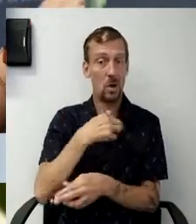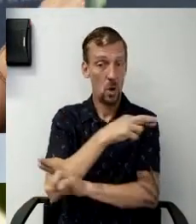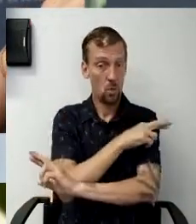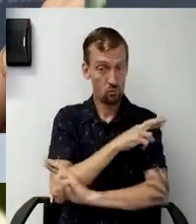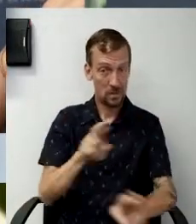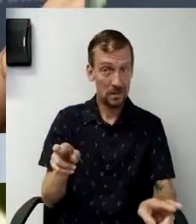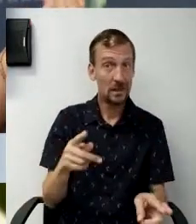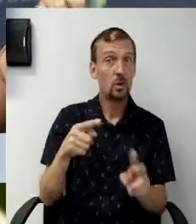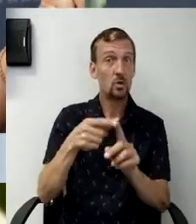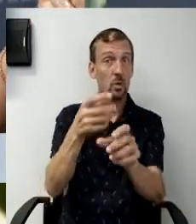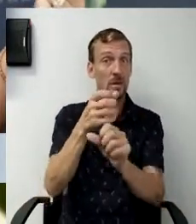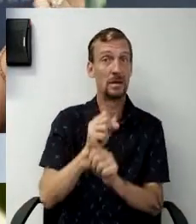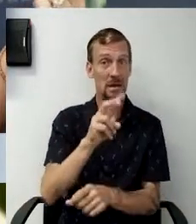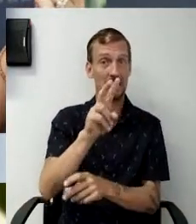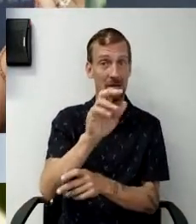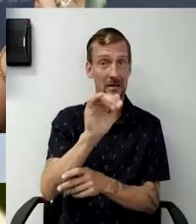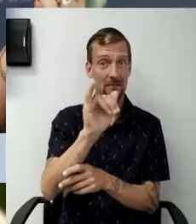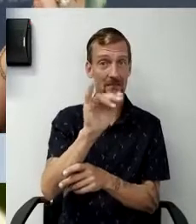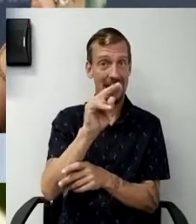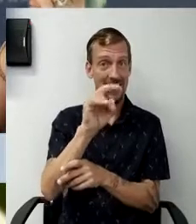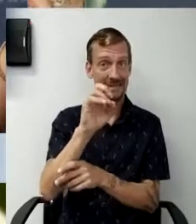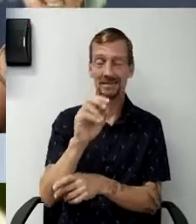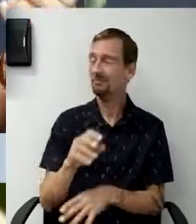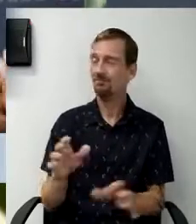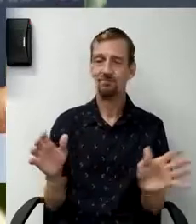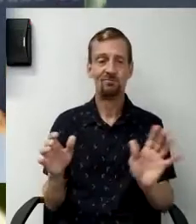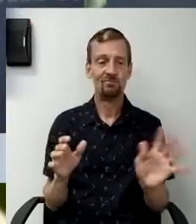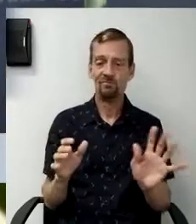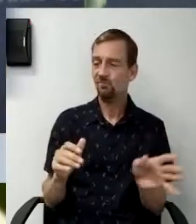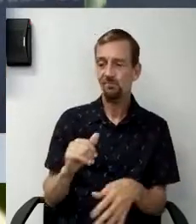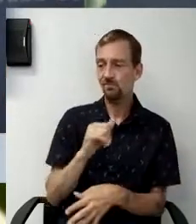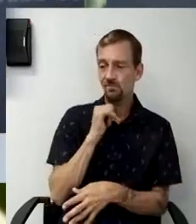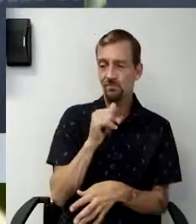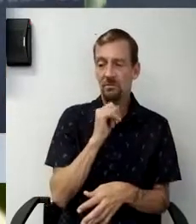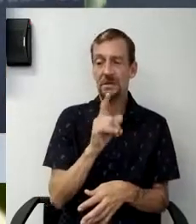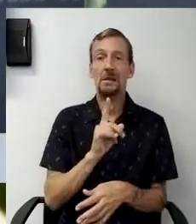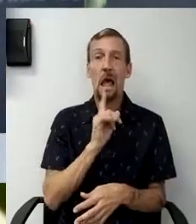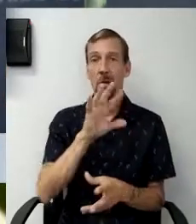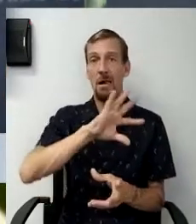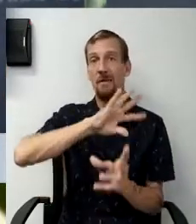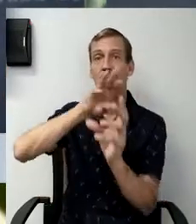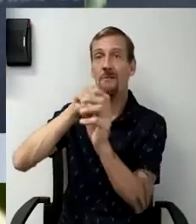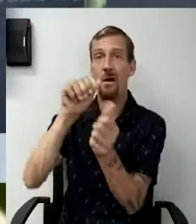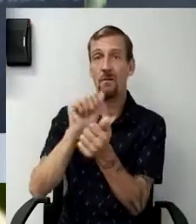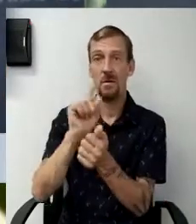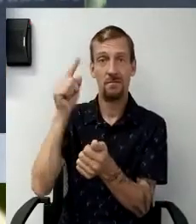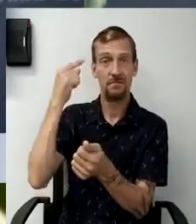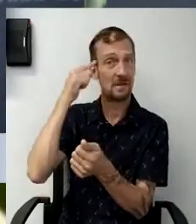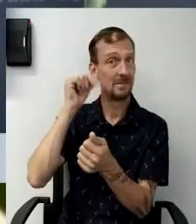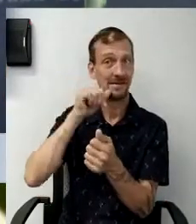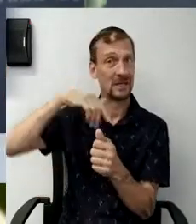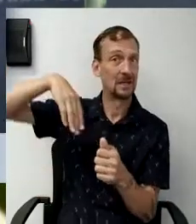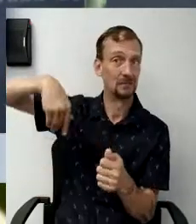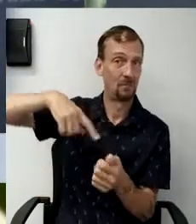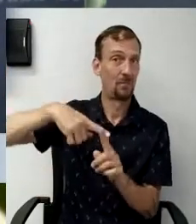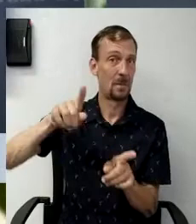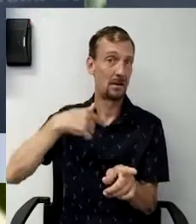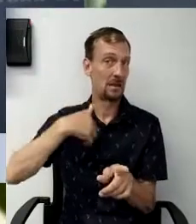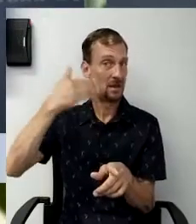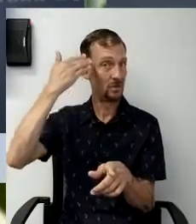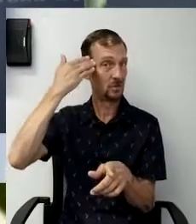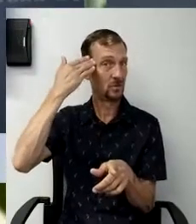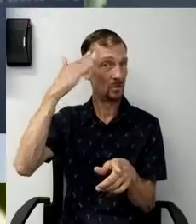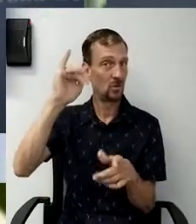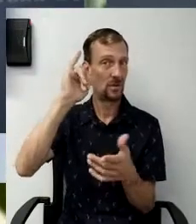ready. Yeah, not at this time. We're not involved, and usually, I don't know if that's kind of the